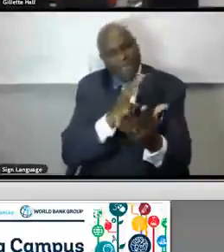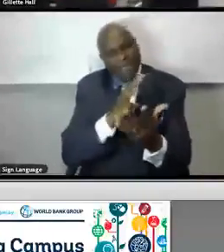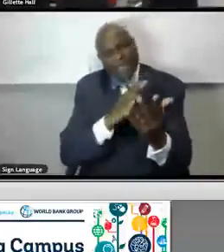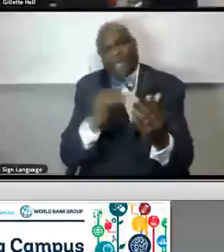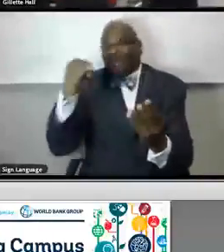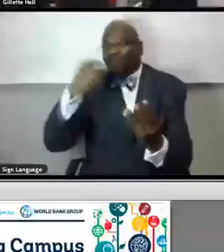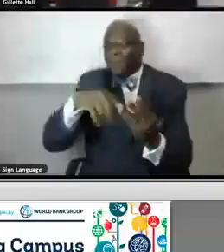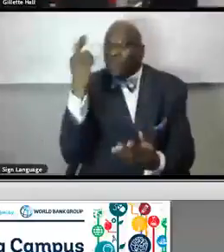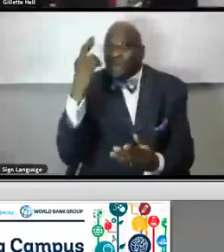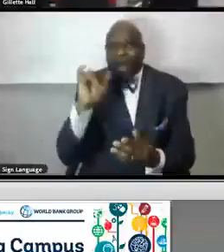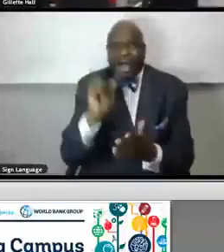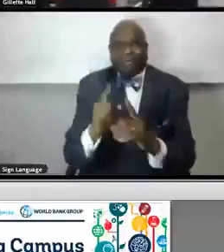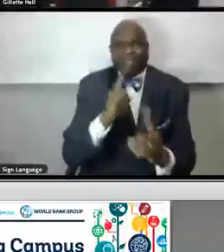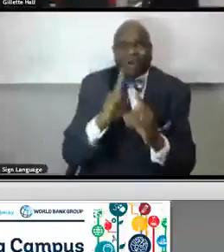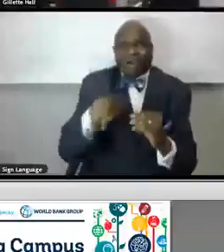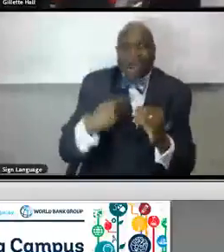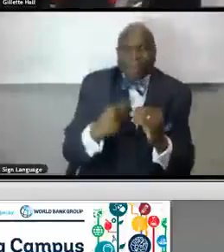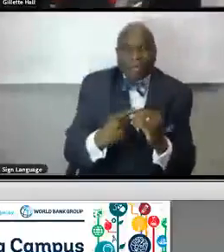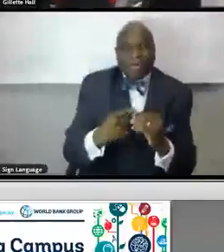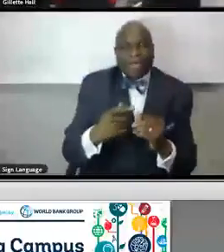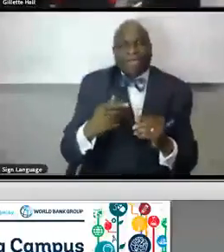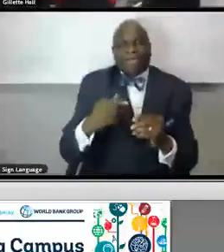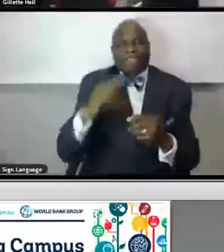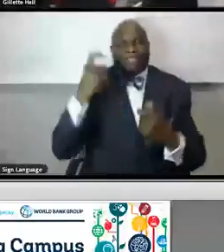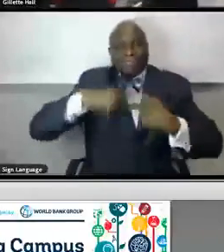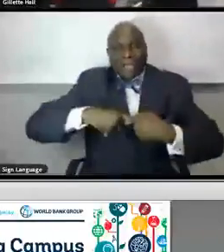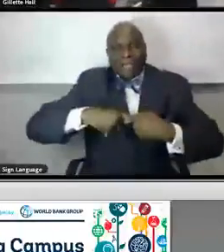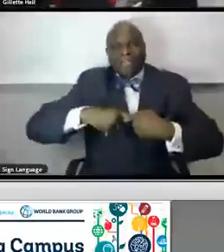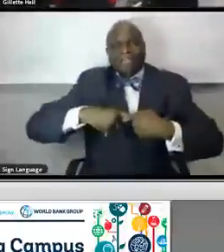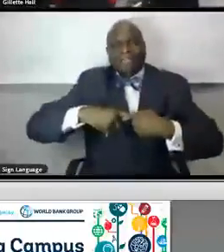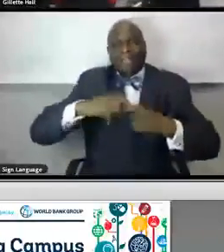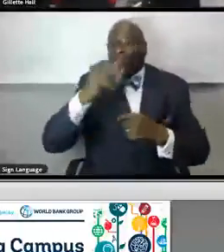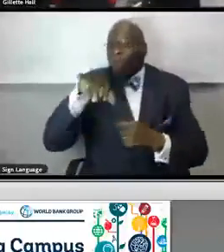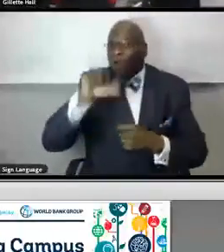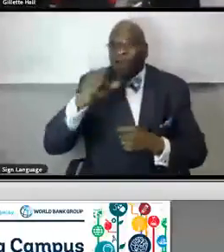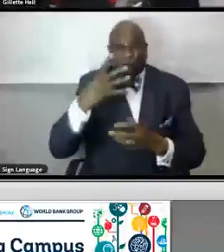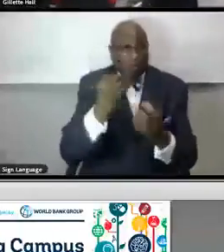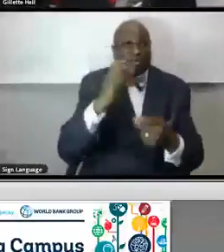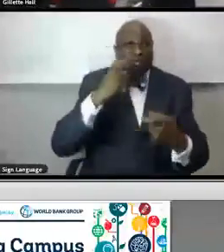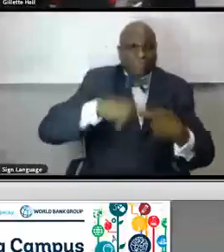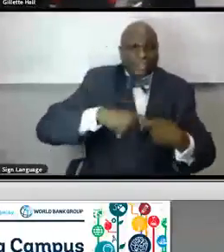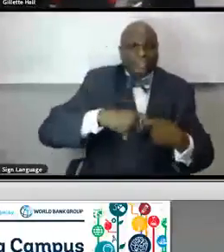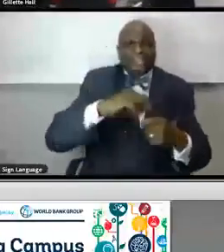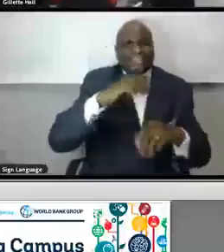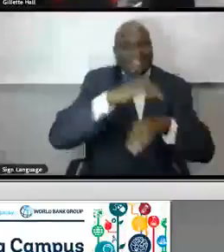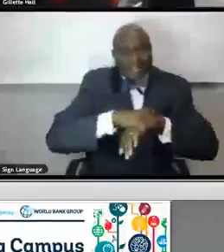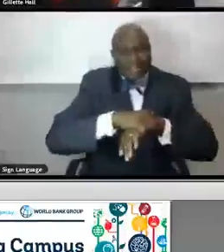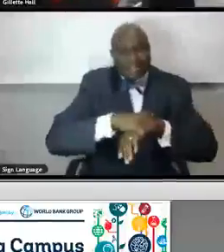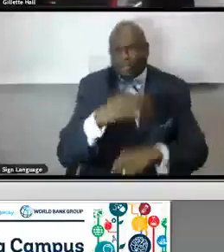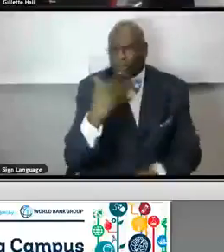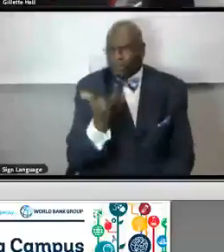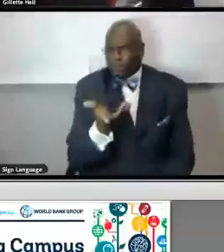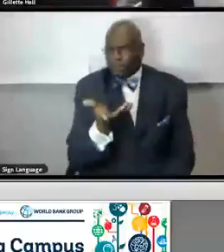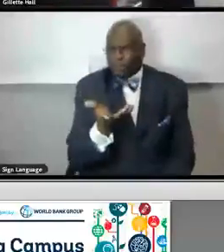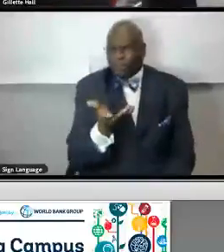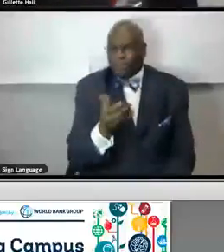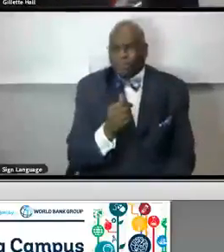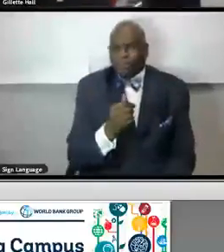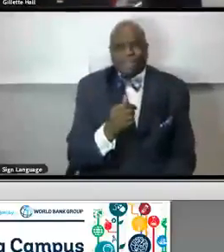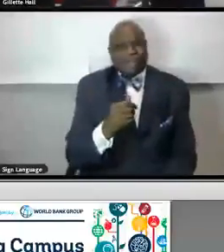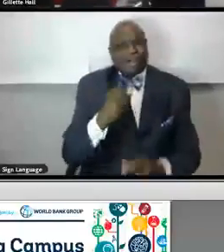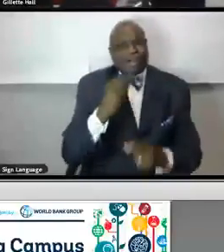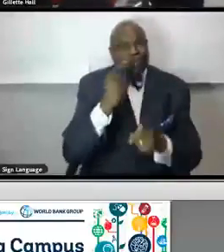they realized that I was talking about Spanish Quechua because what they wanted was Spanish English. Oh, I see. Interesting.